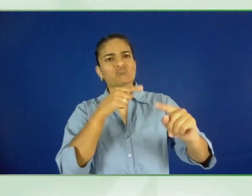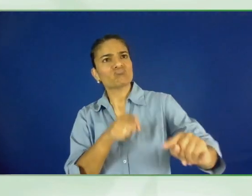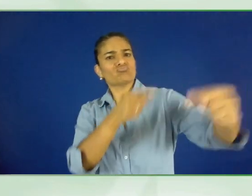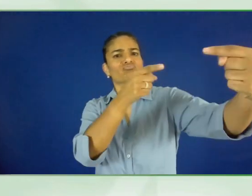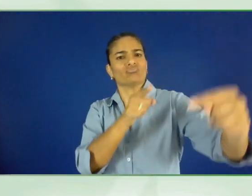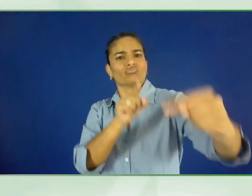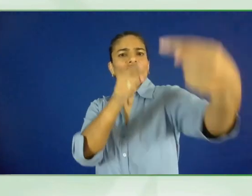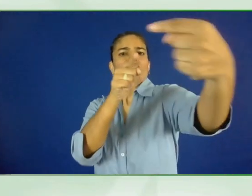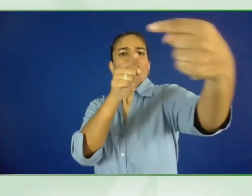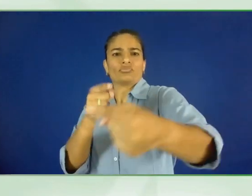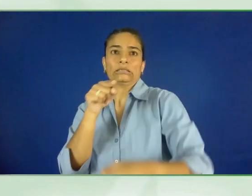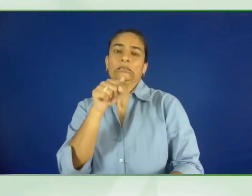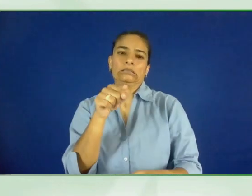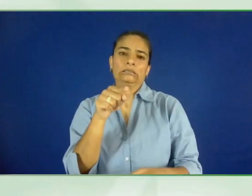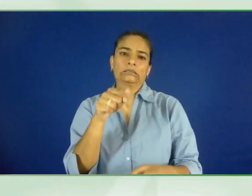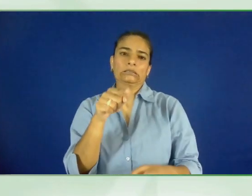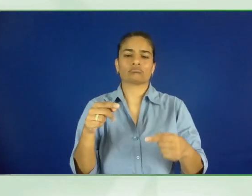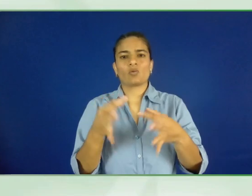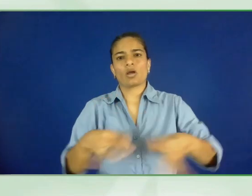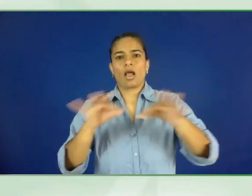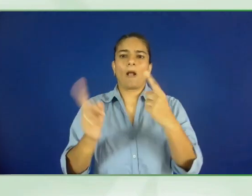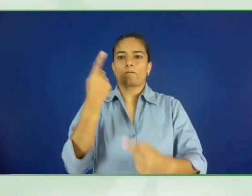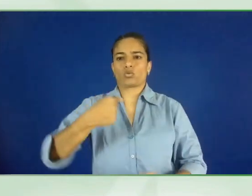own development. So thank you very much.